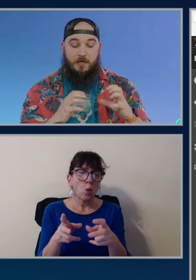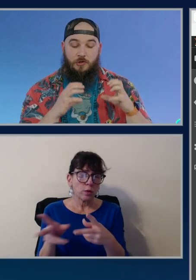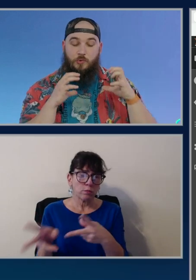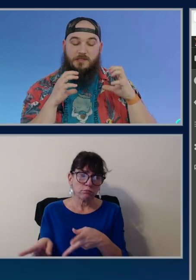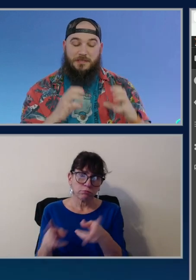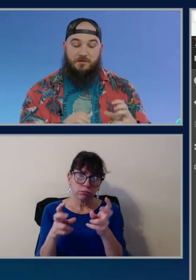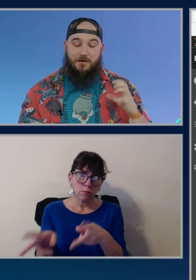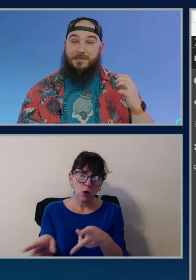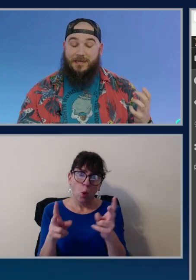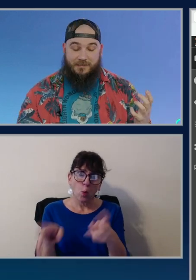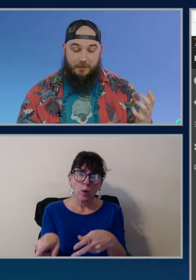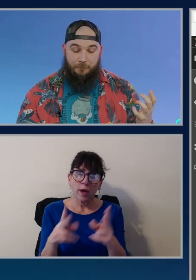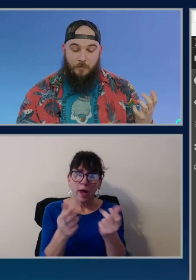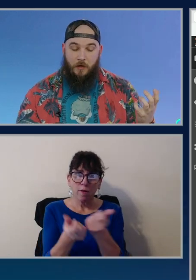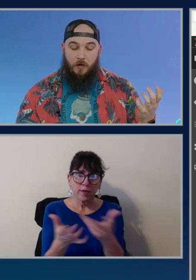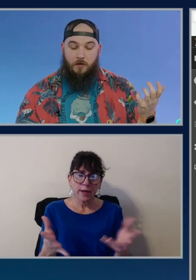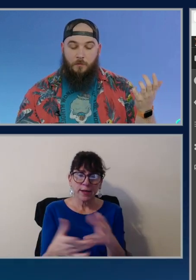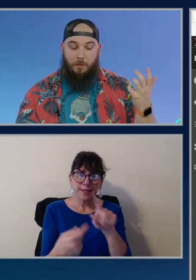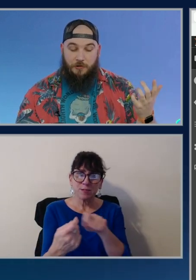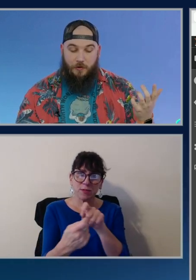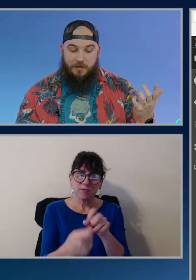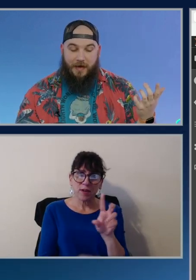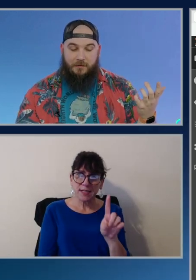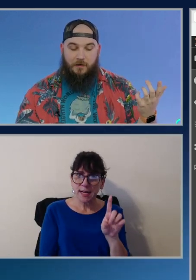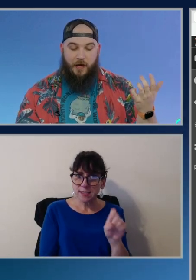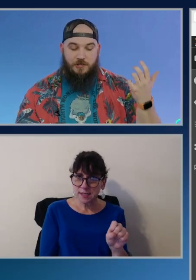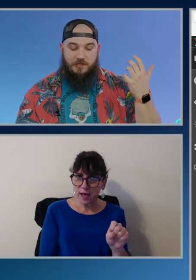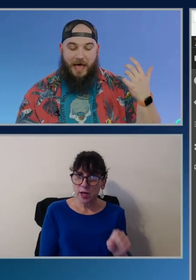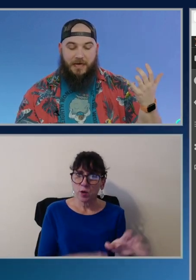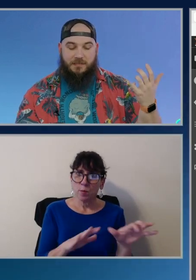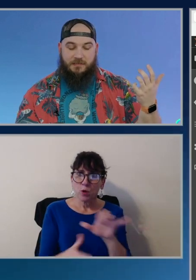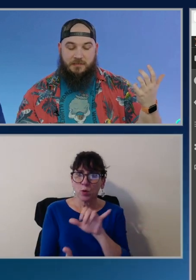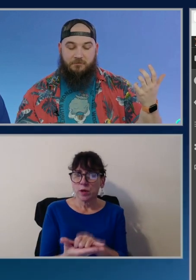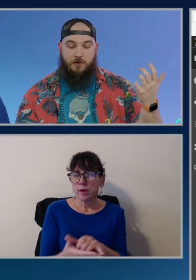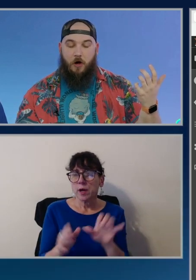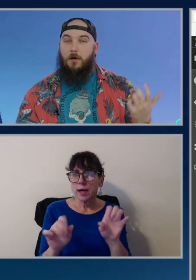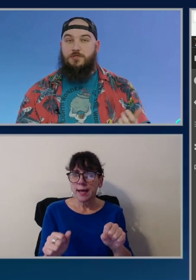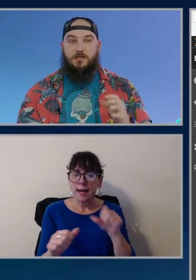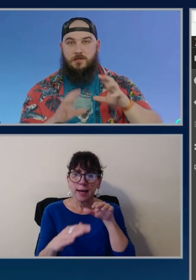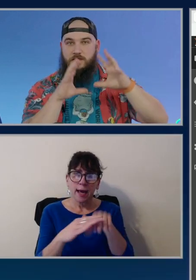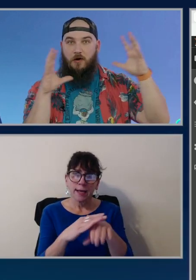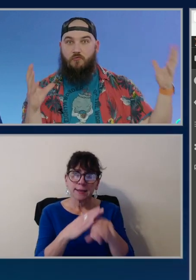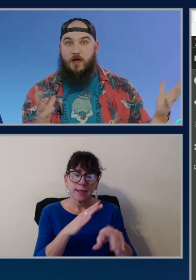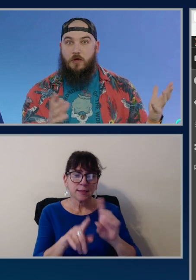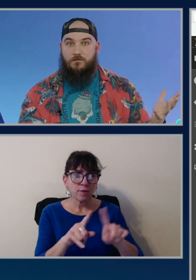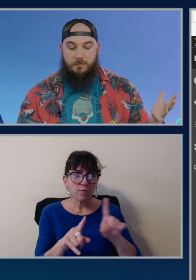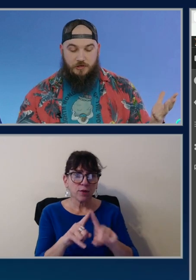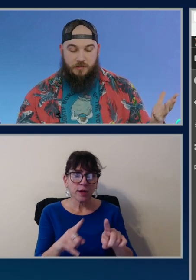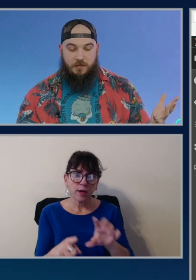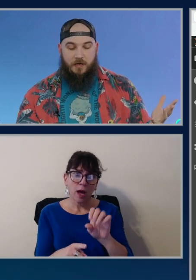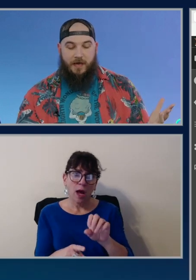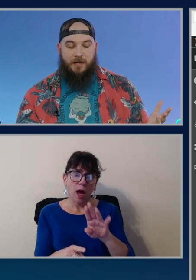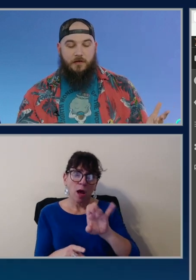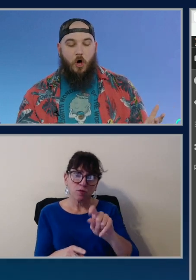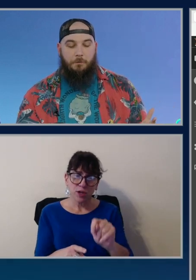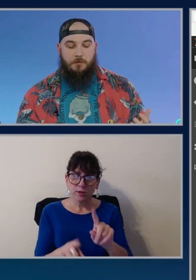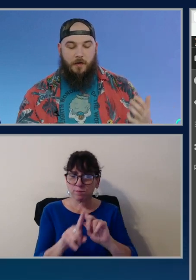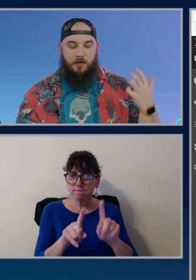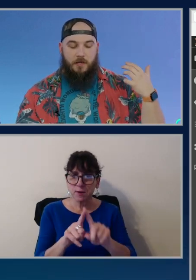images into a specific data set. By doing that, I can just access different objects in this array of images,